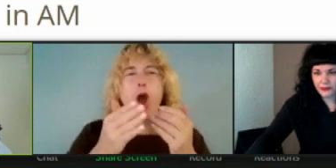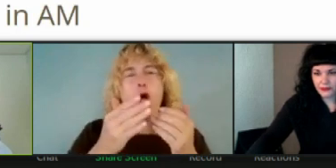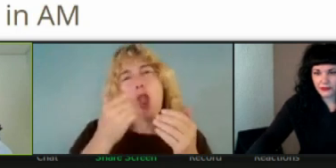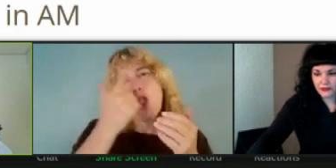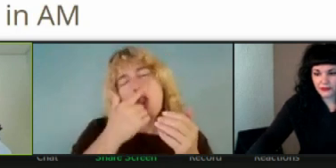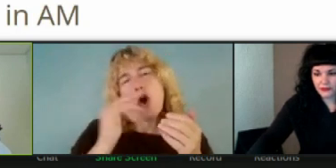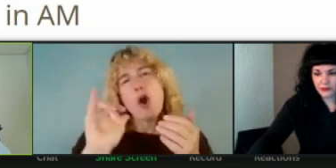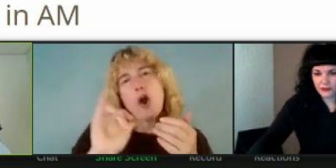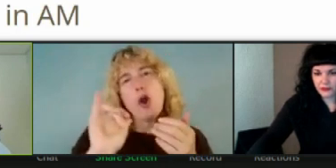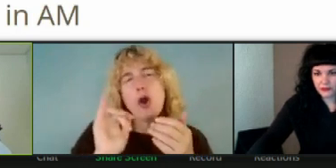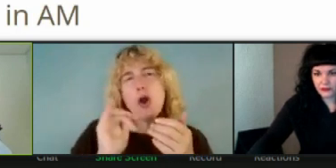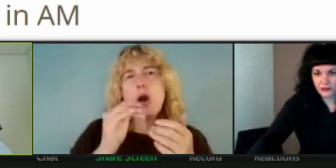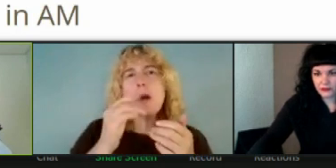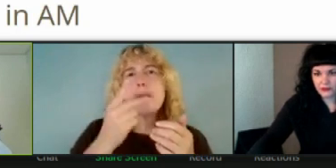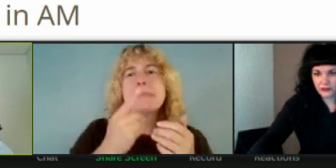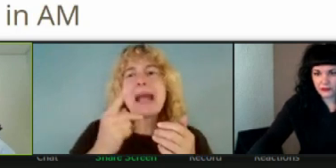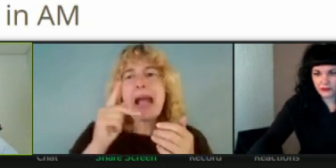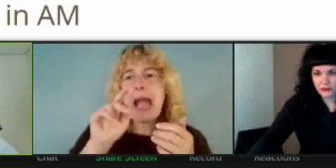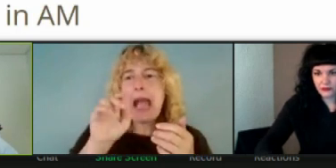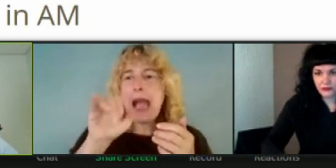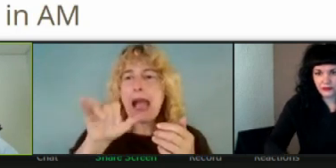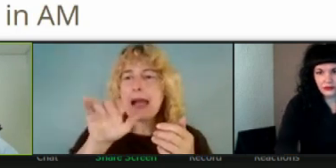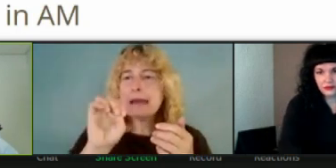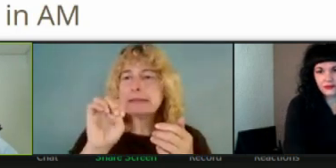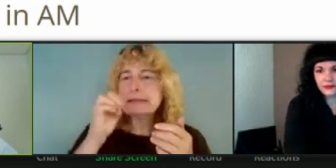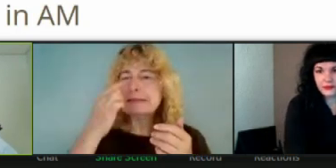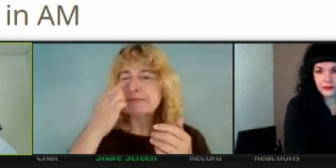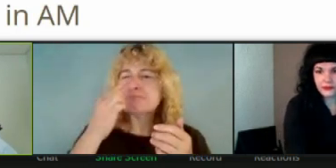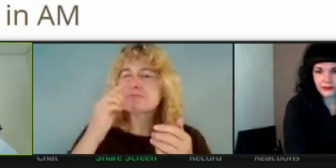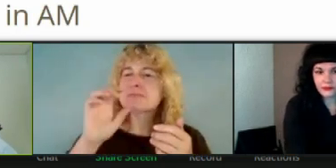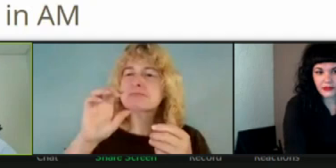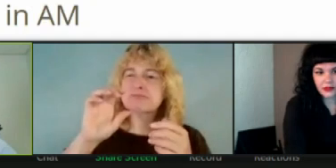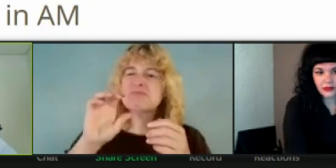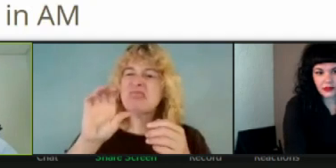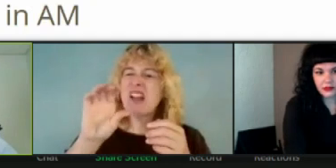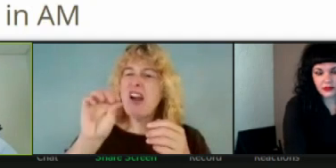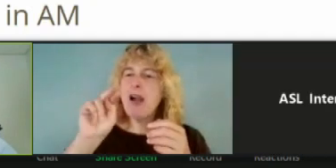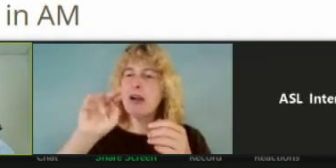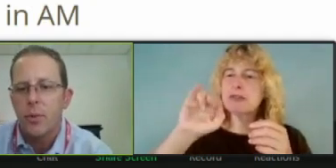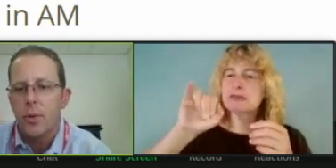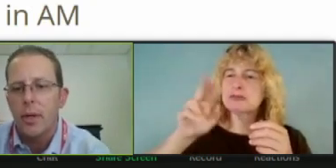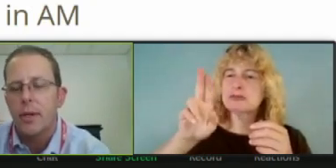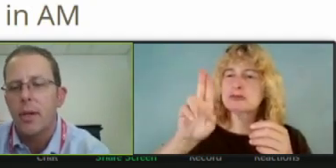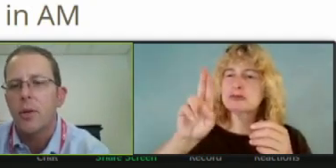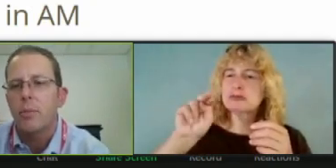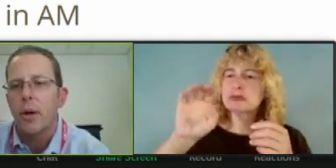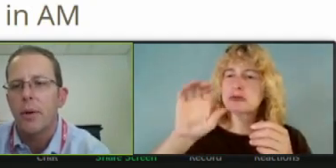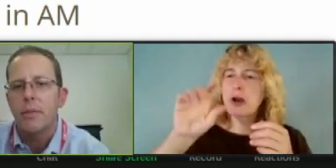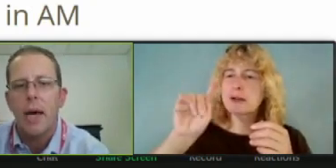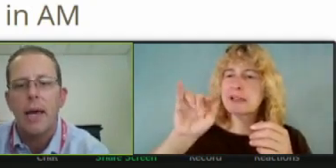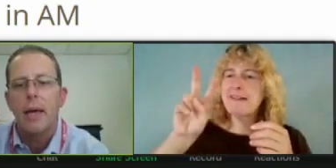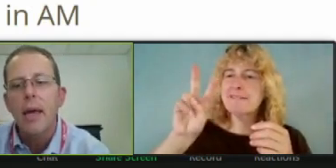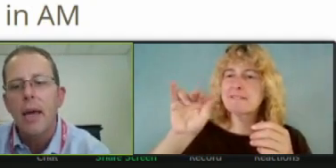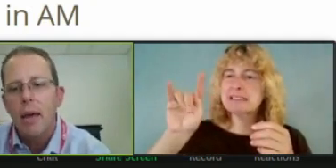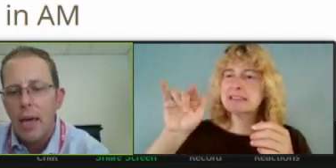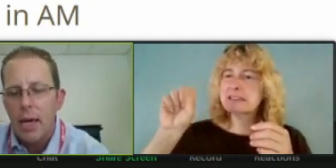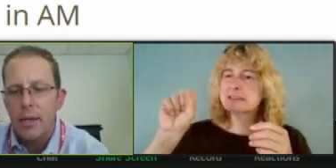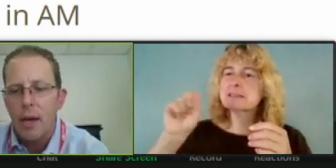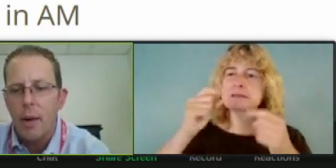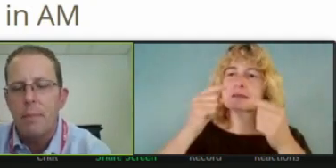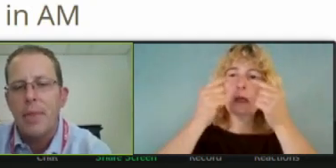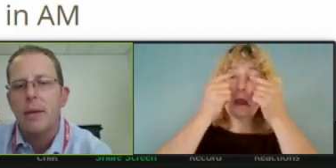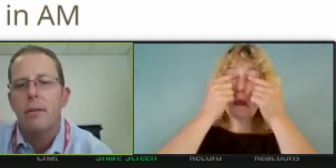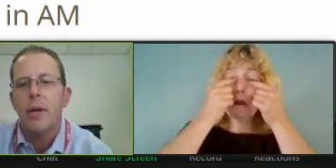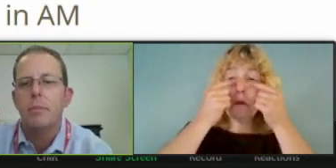a pink eye, if you will. But it spares the area right around the iris, or the colored part of the eye.